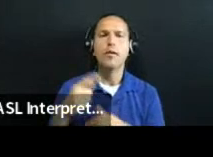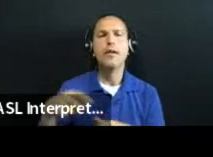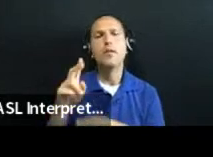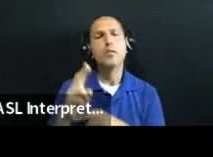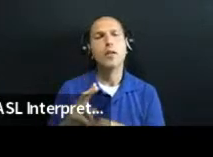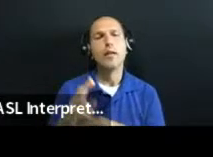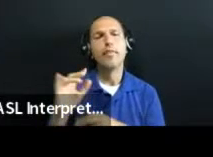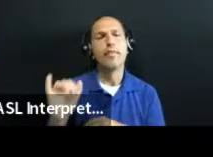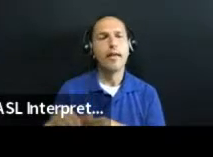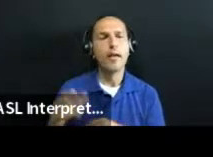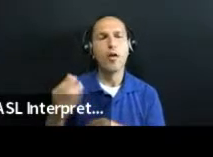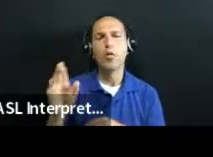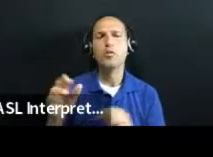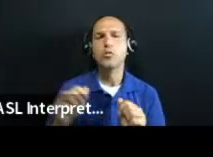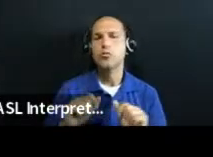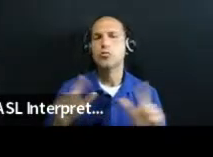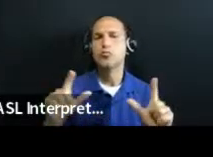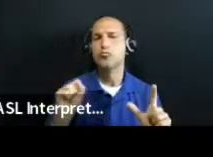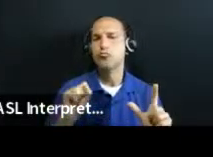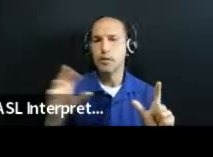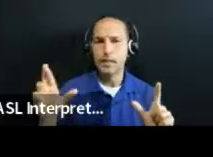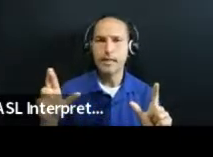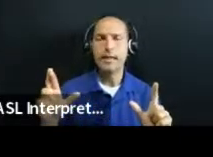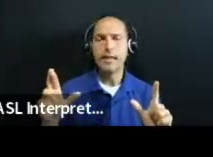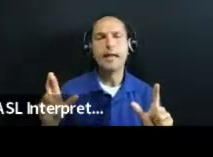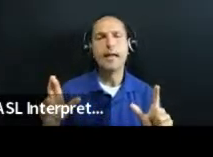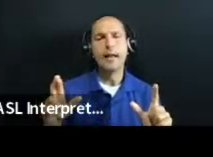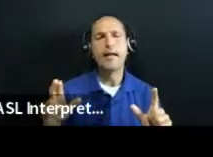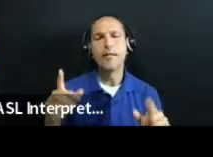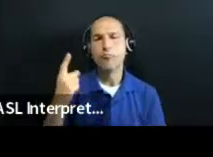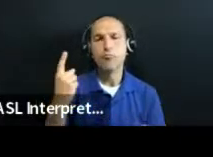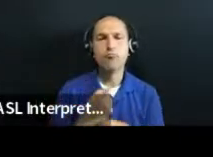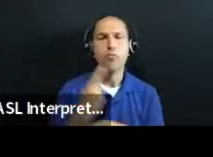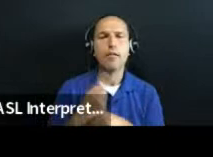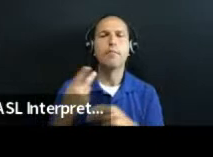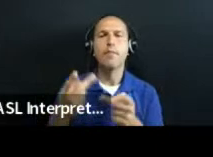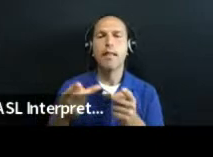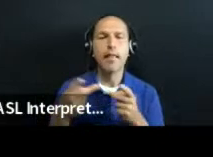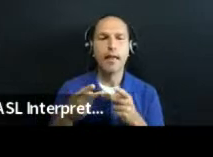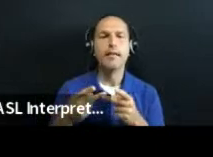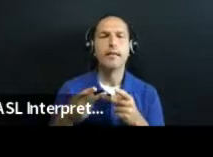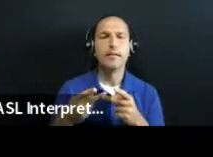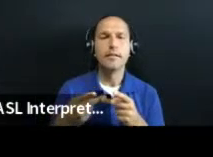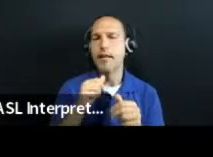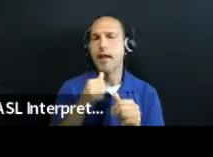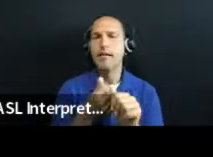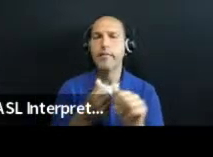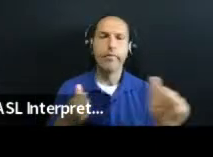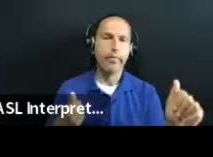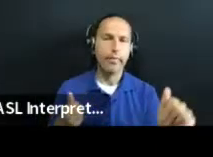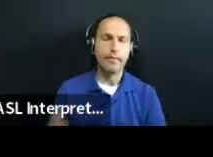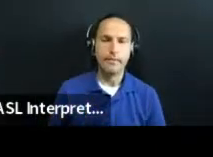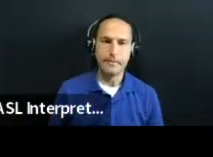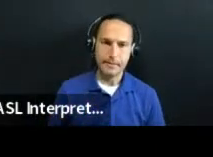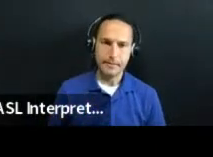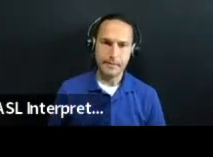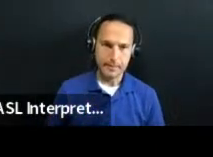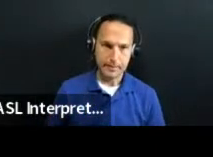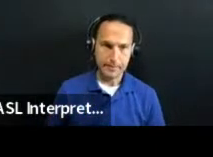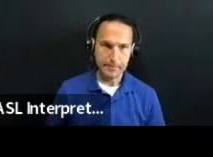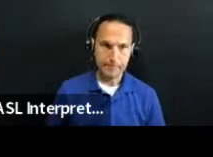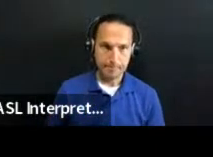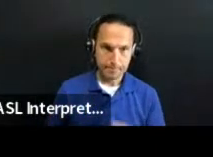using keyboards or screen readers are taken to the right place and they're not left stranded behind.